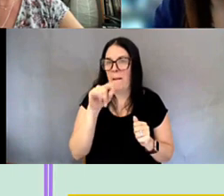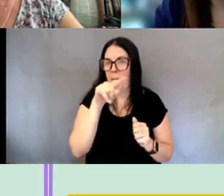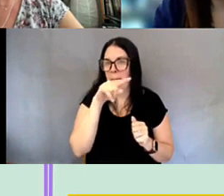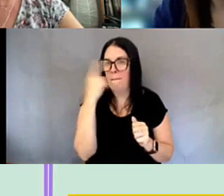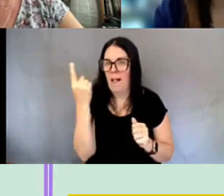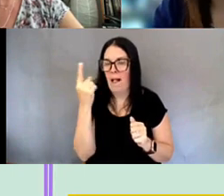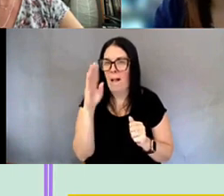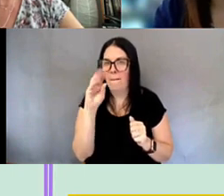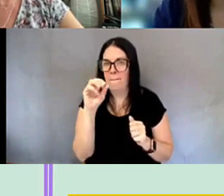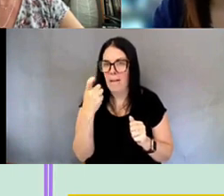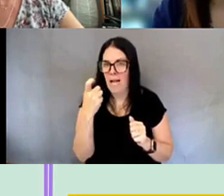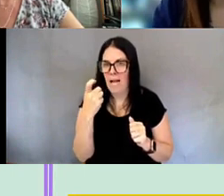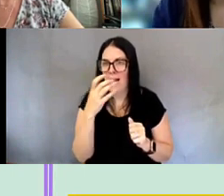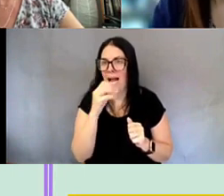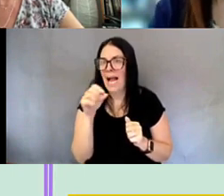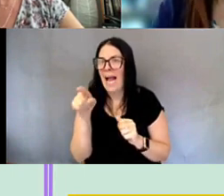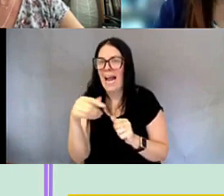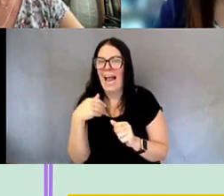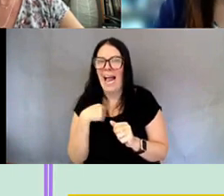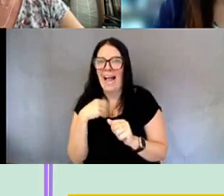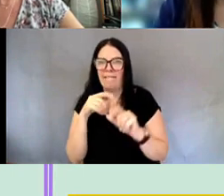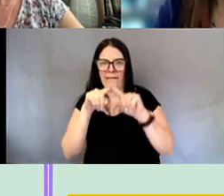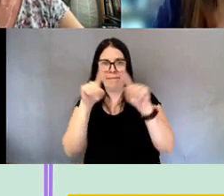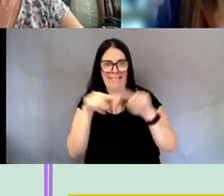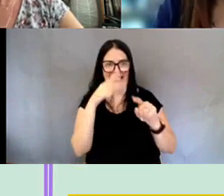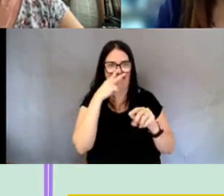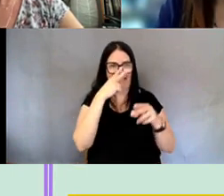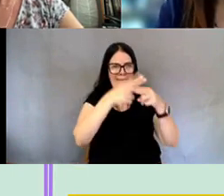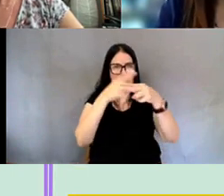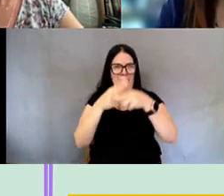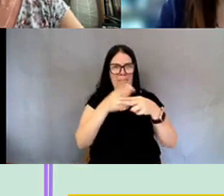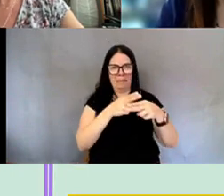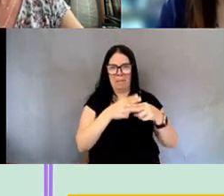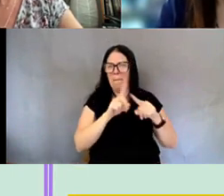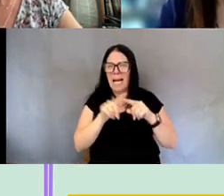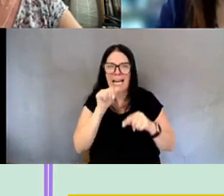and initials. So I'm going to go to the